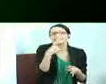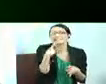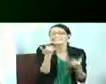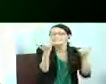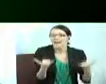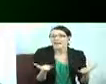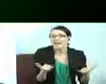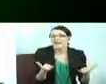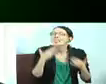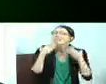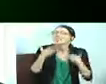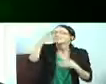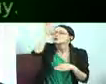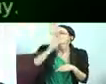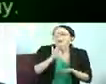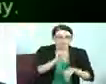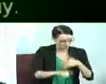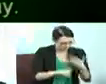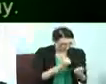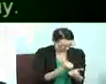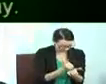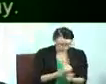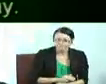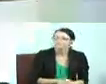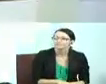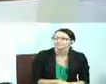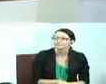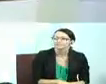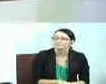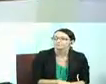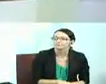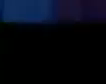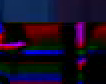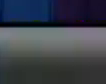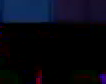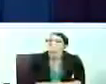Thanks be to God. Amen.